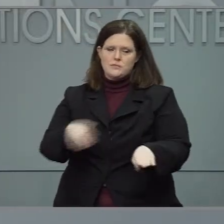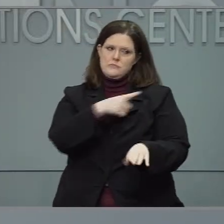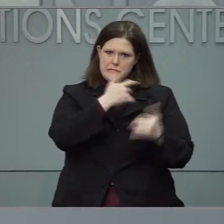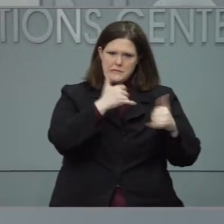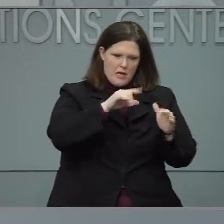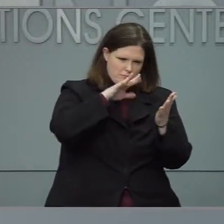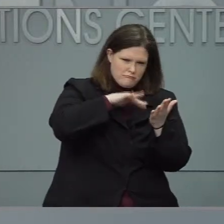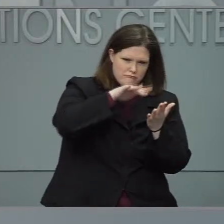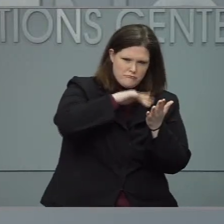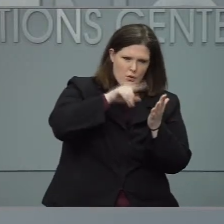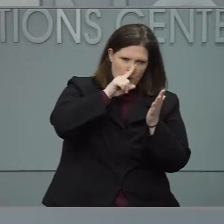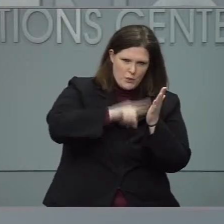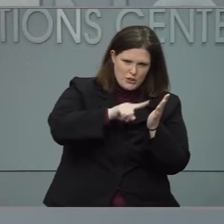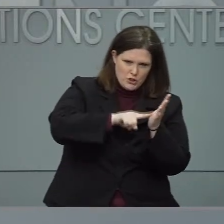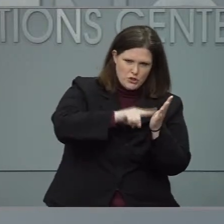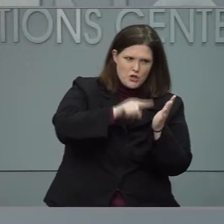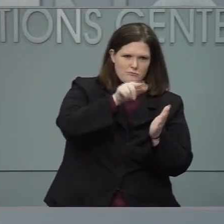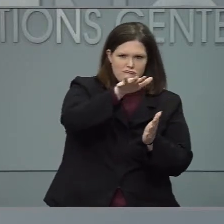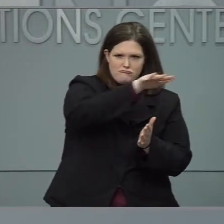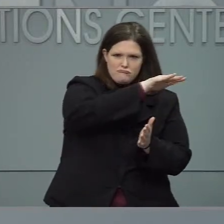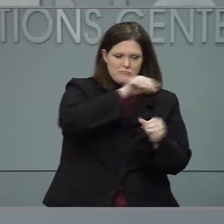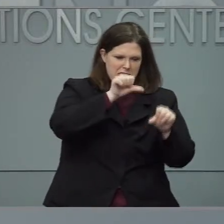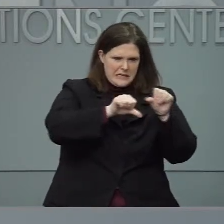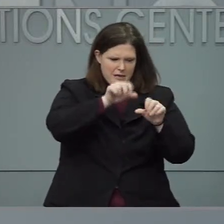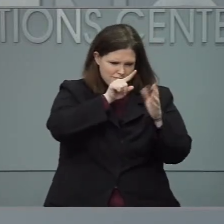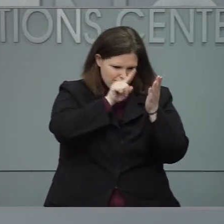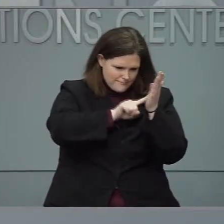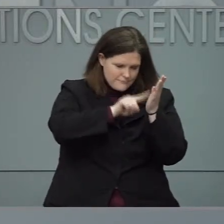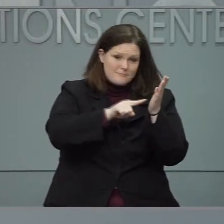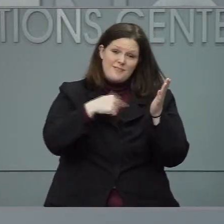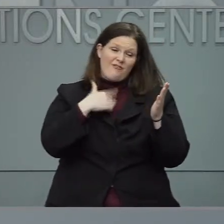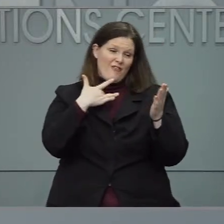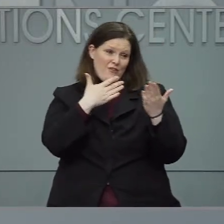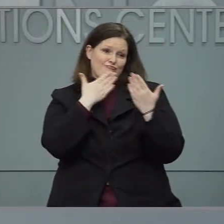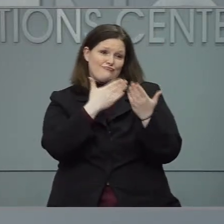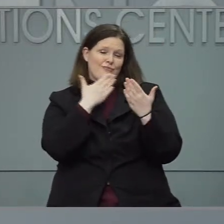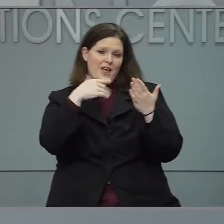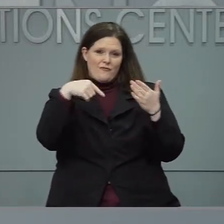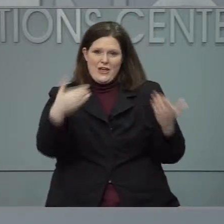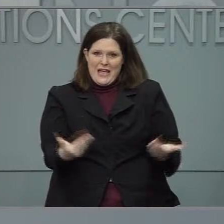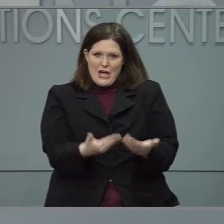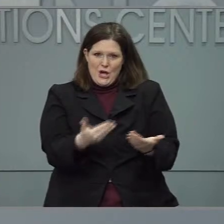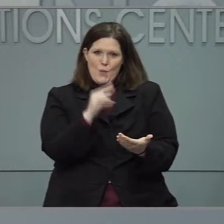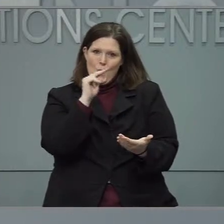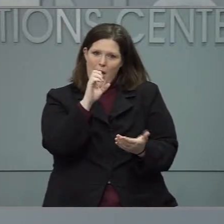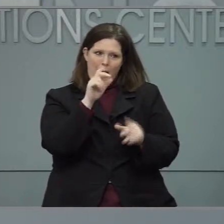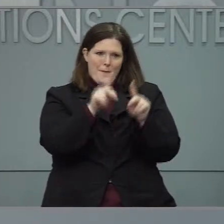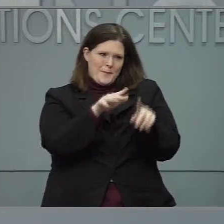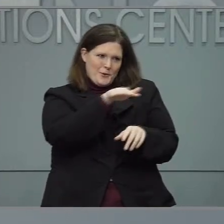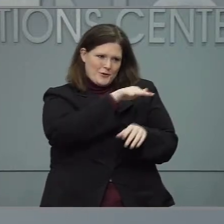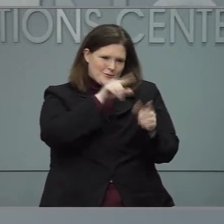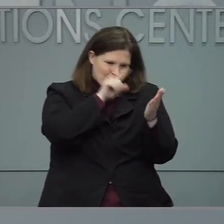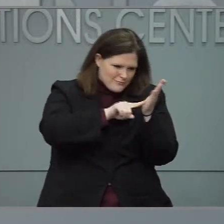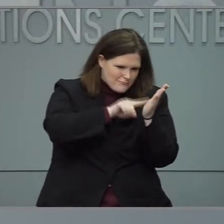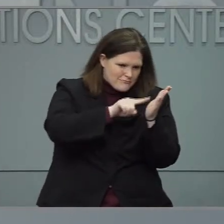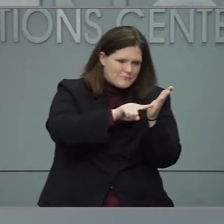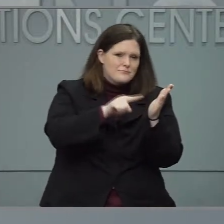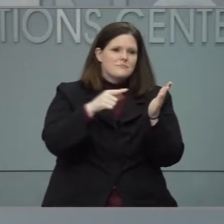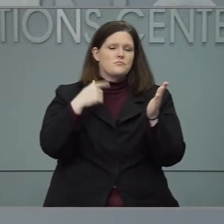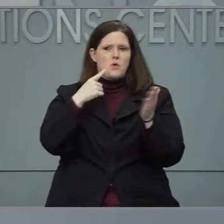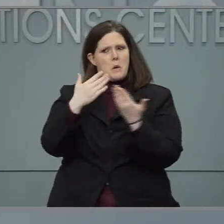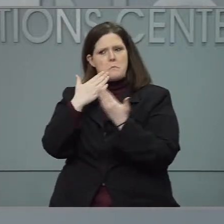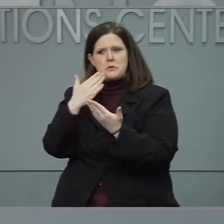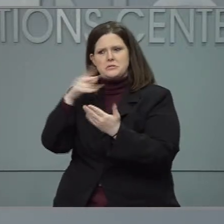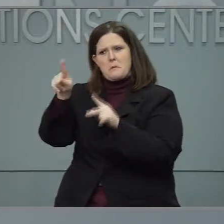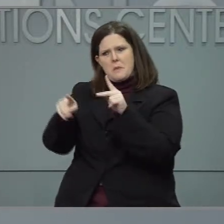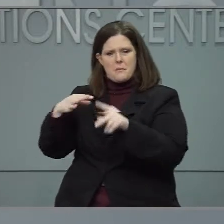right now. And we're so appreciative that they're being right here in North Carolina. And we're appreciative of the those who have volunteered to be part of those clinical